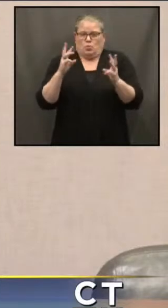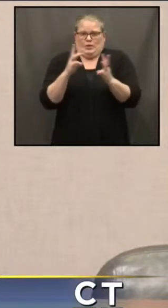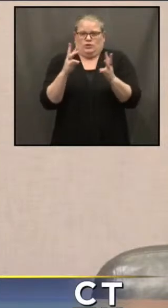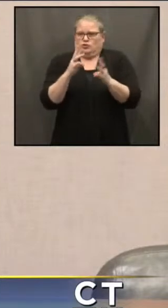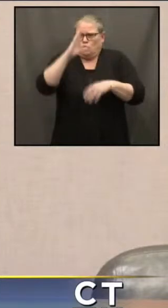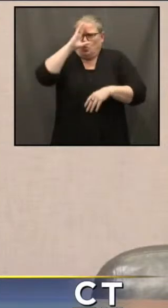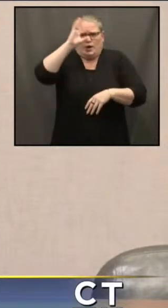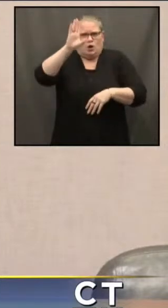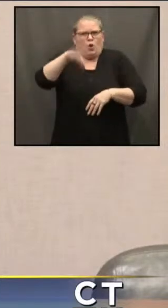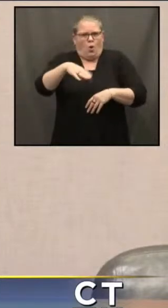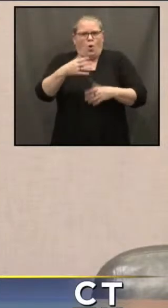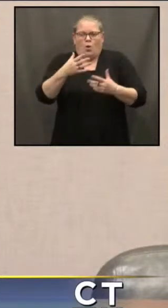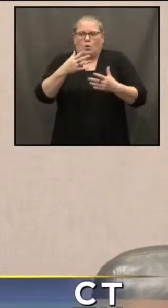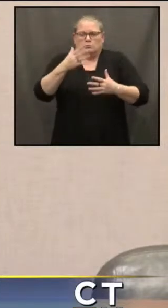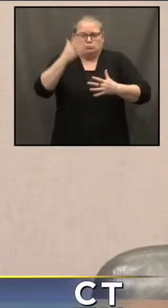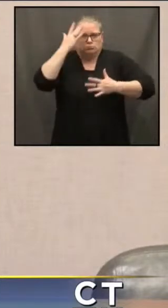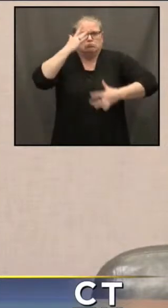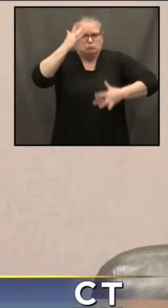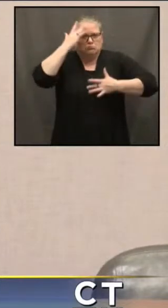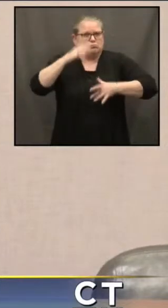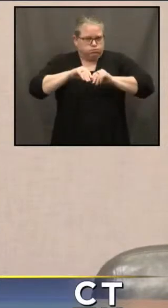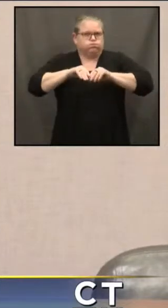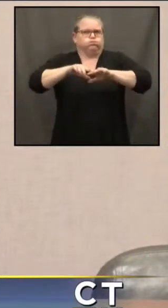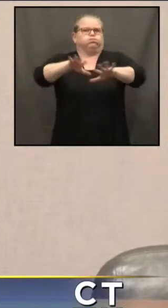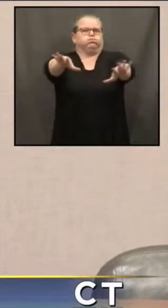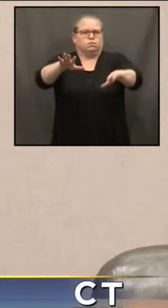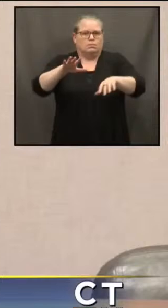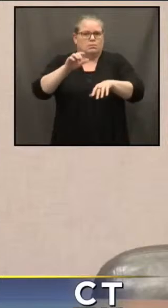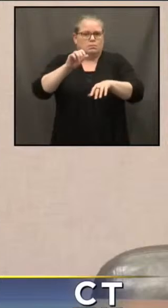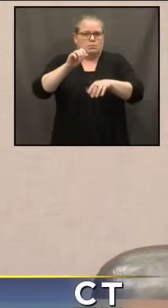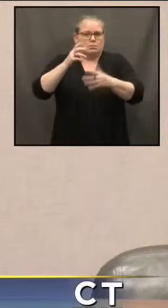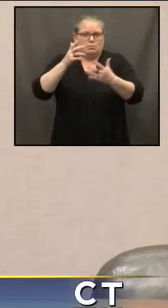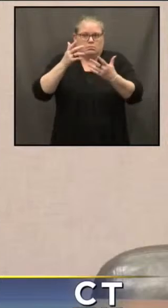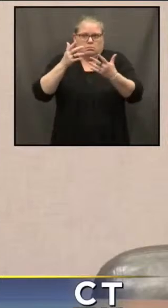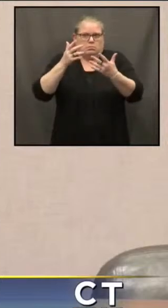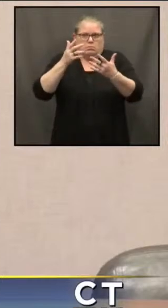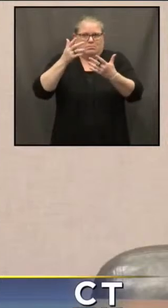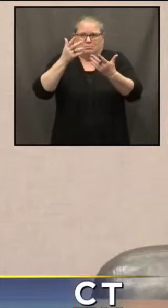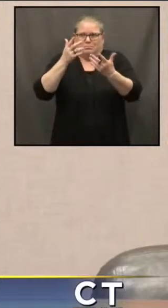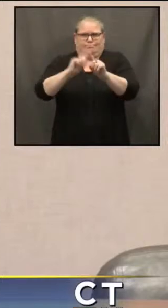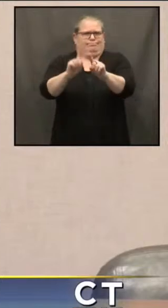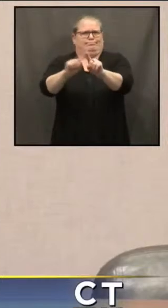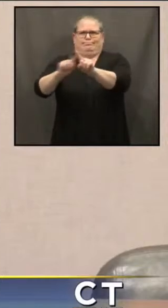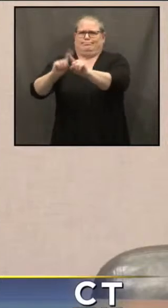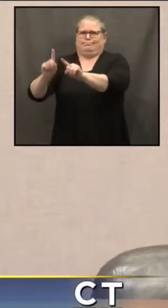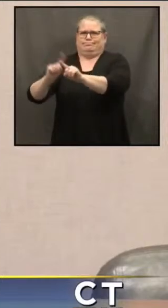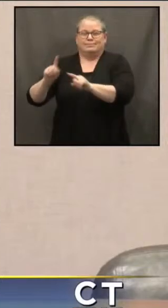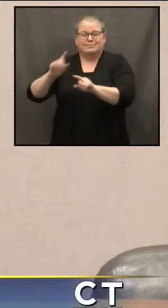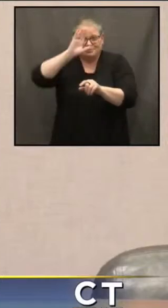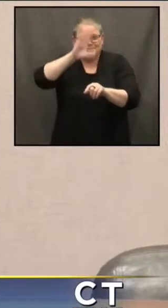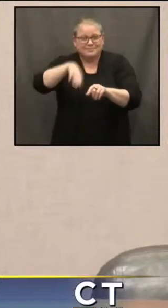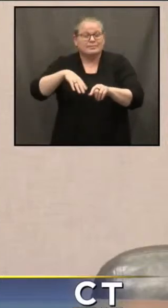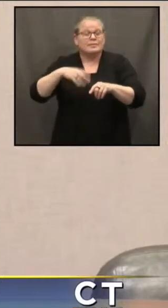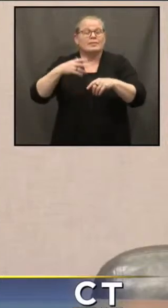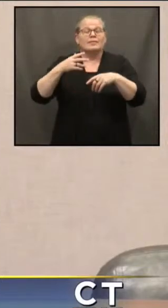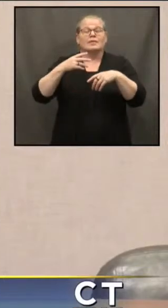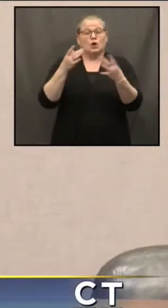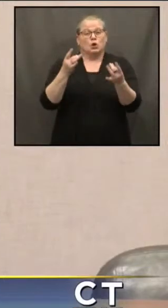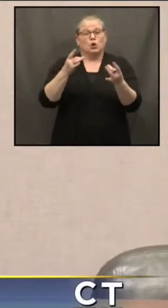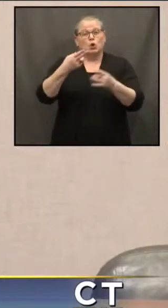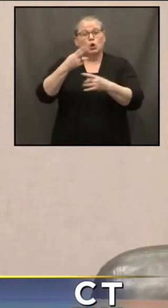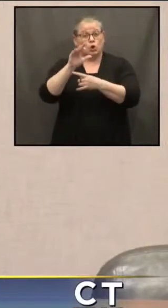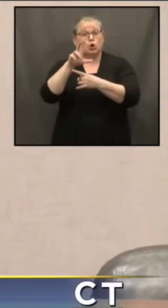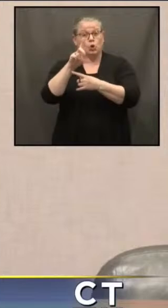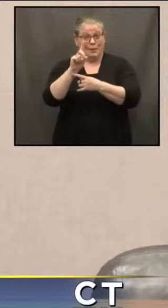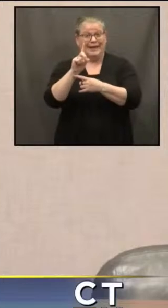time, more so. First of all, when the humidity goes down, viruses are able to circulate and stay in